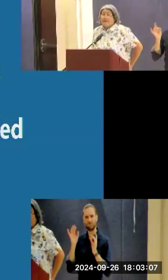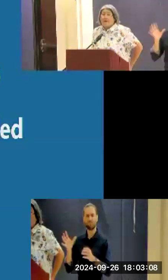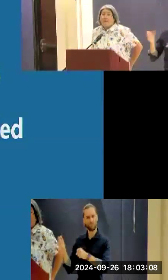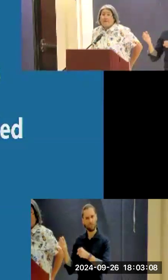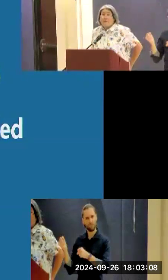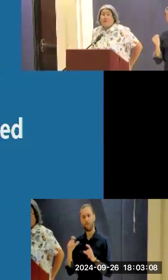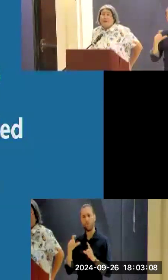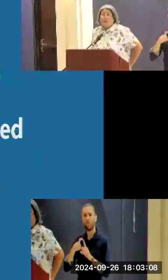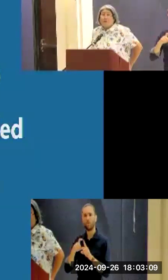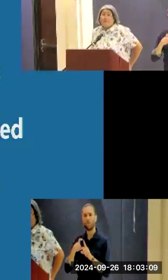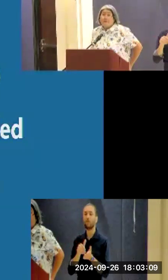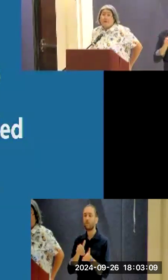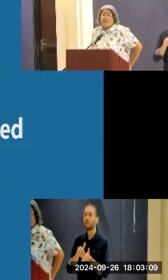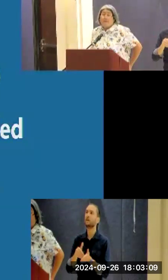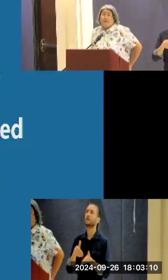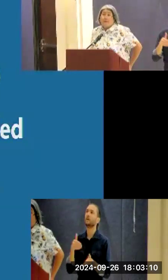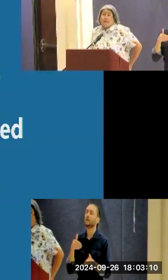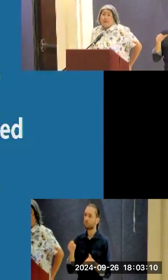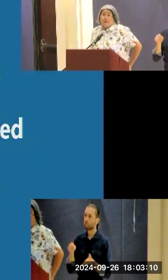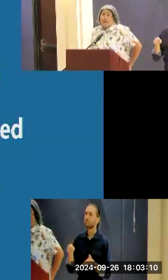think often we are both